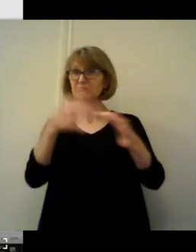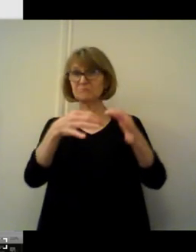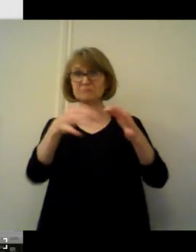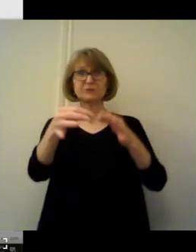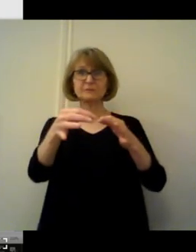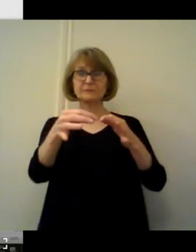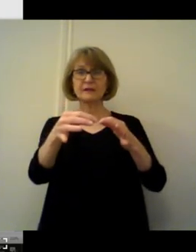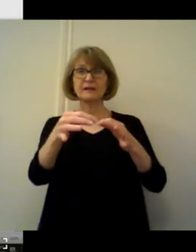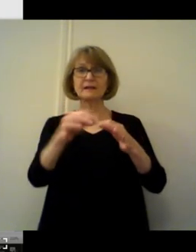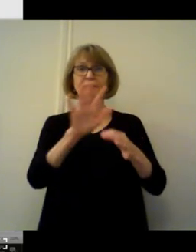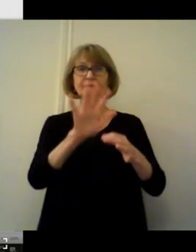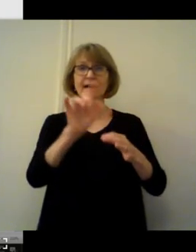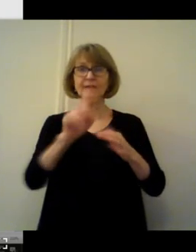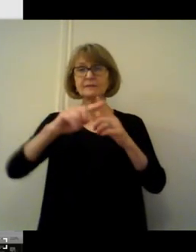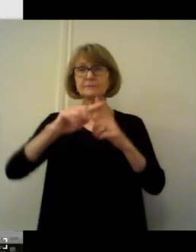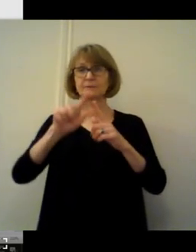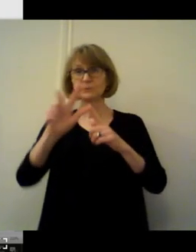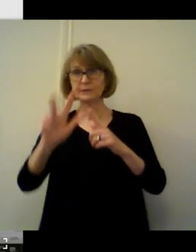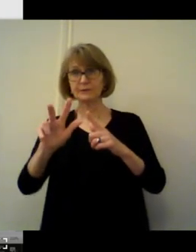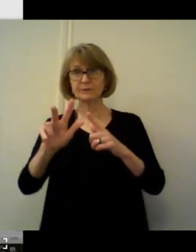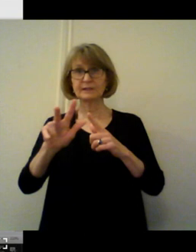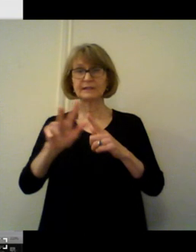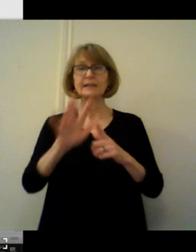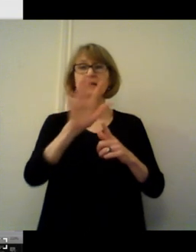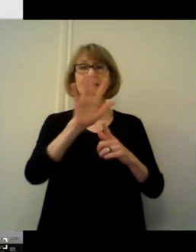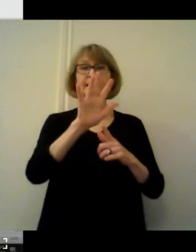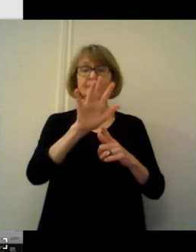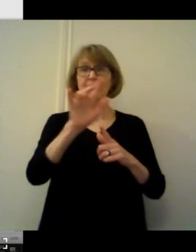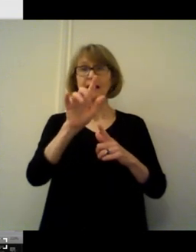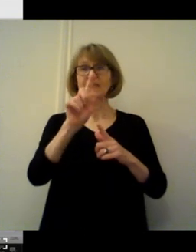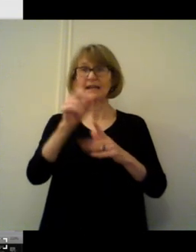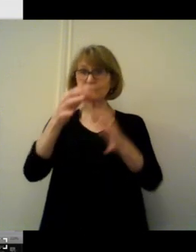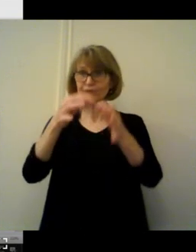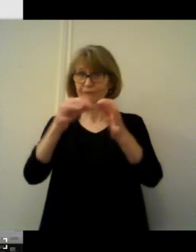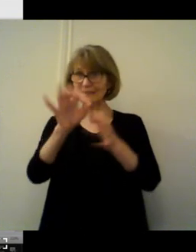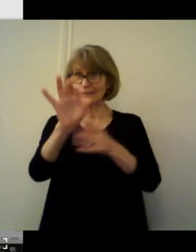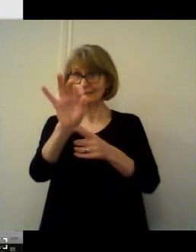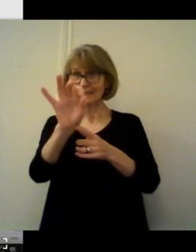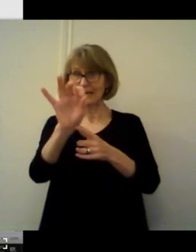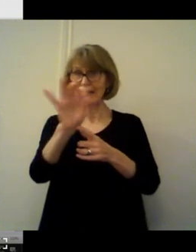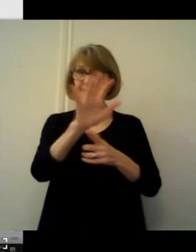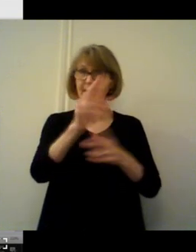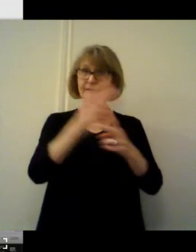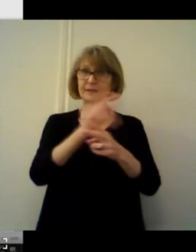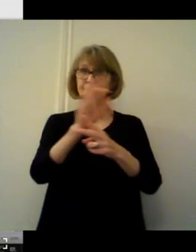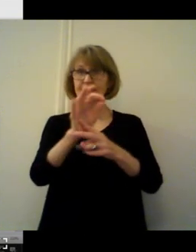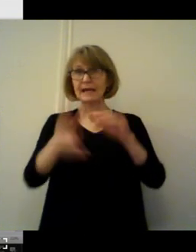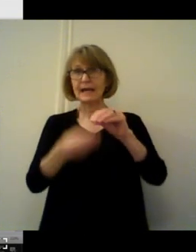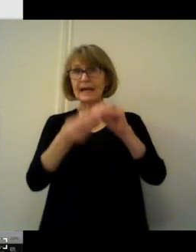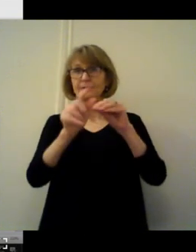So 5x plus 23. 5x, which is 9, 5 times 9 plus 23,